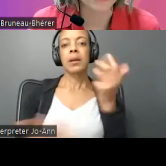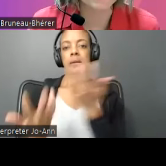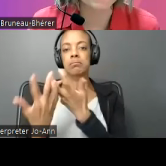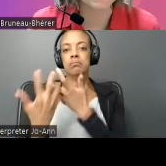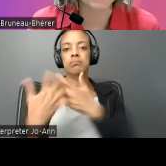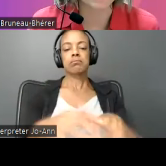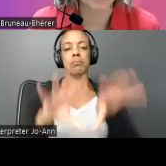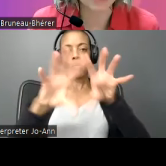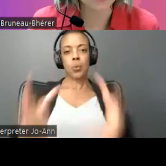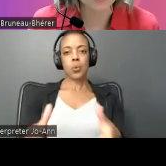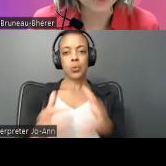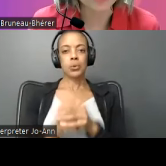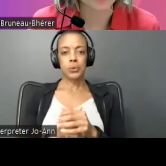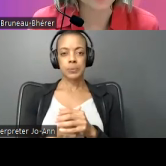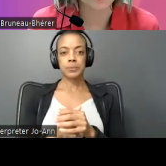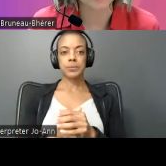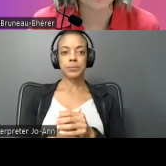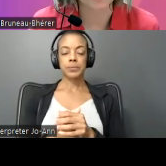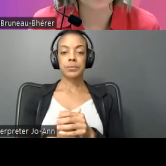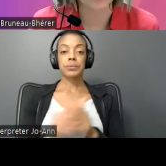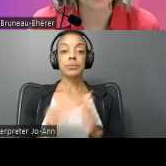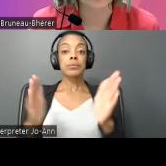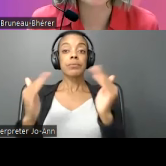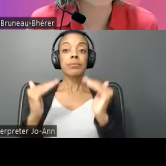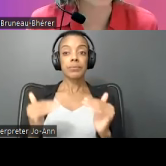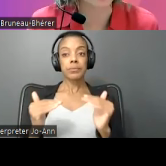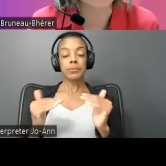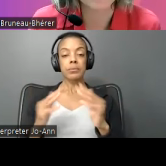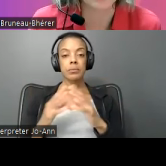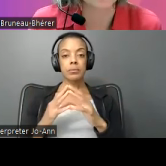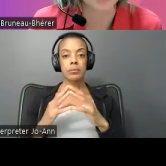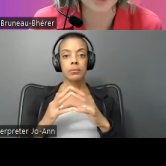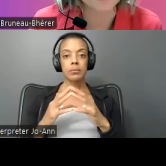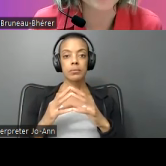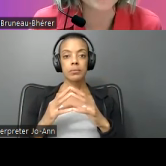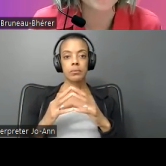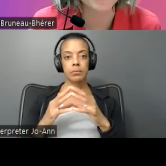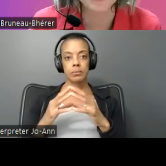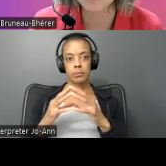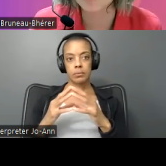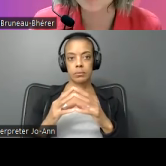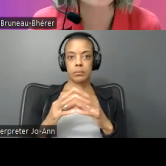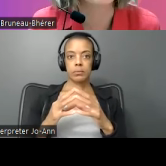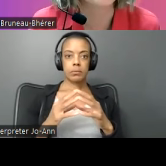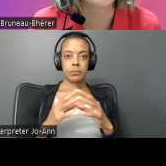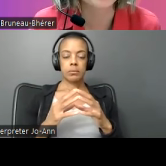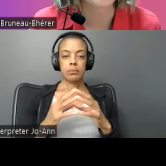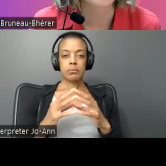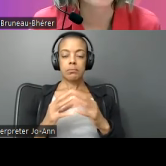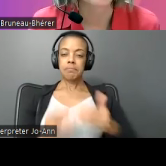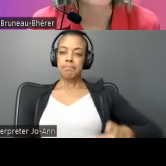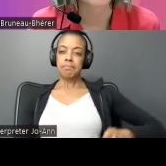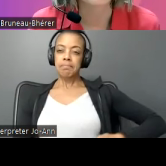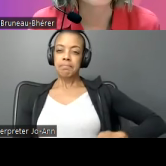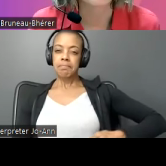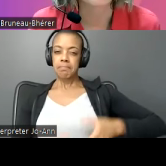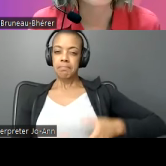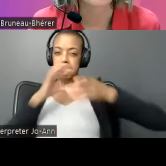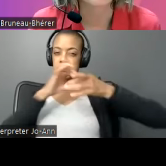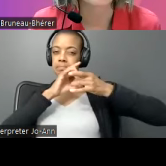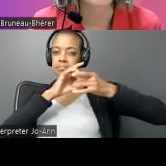Now, the next slide deals with attunement. Do you want to add anything, Delphine, before